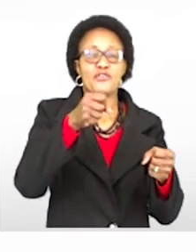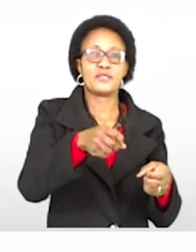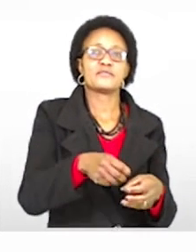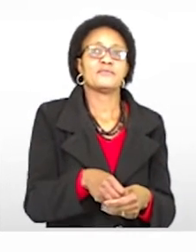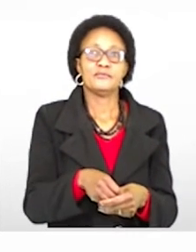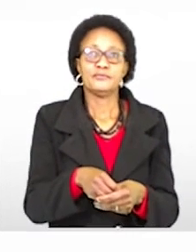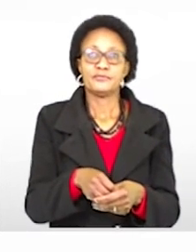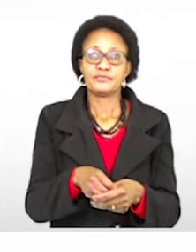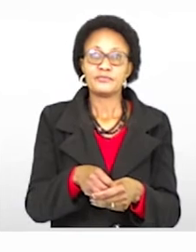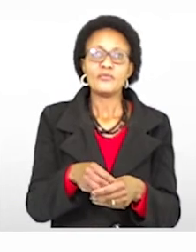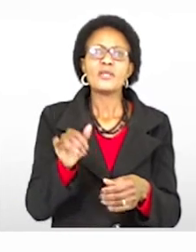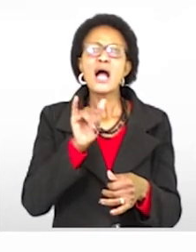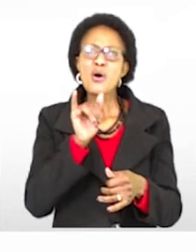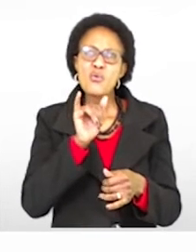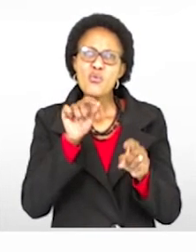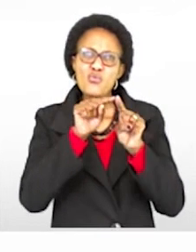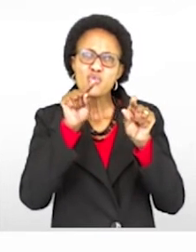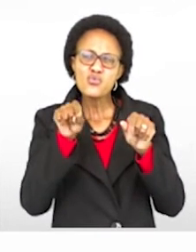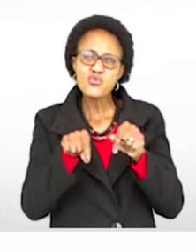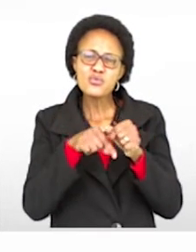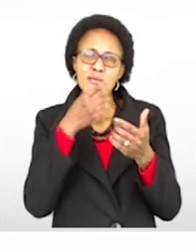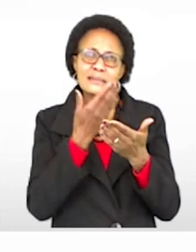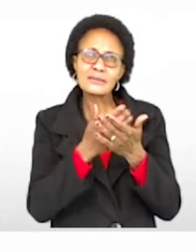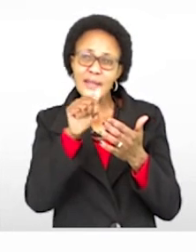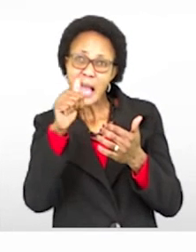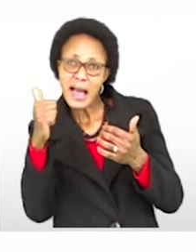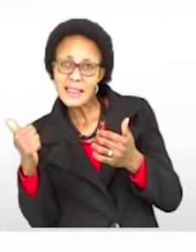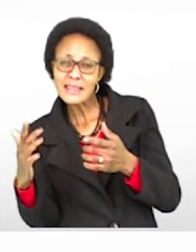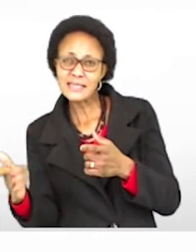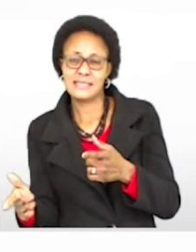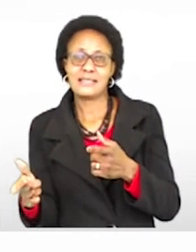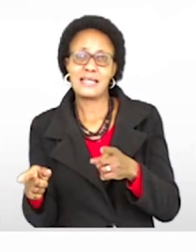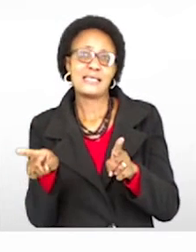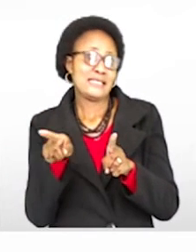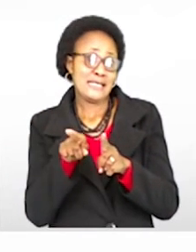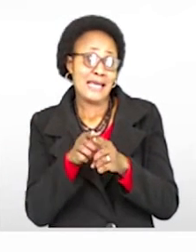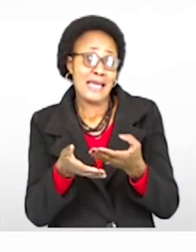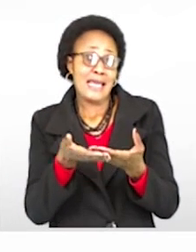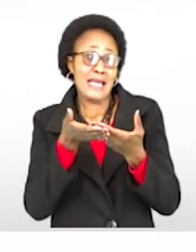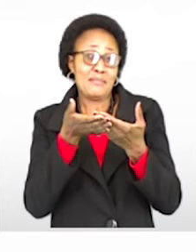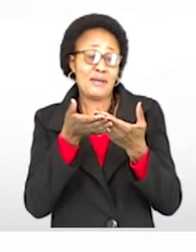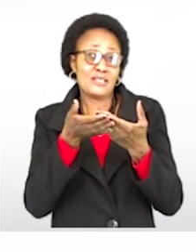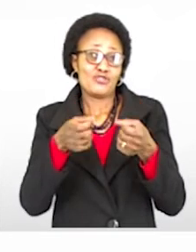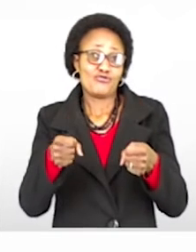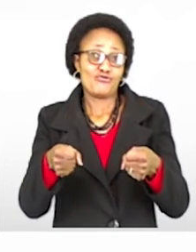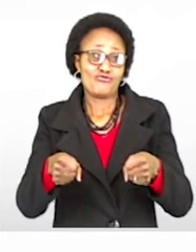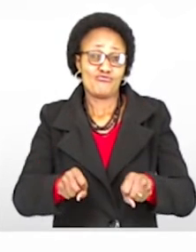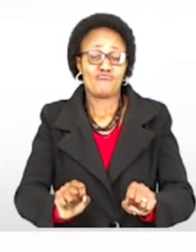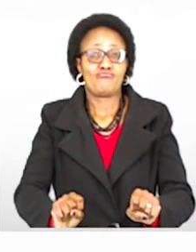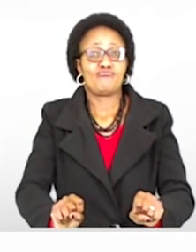So which picture on the other side is going to help us carry our things to this woman?